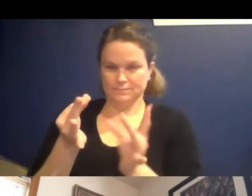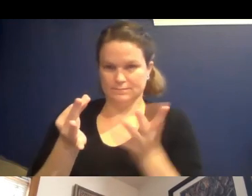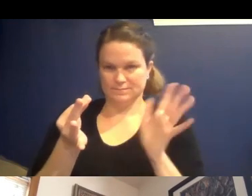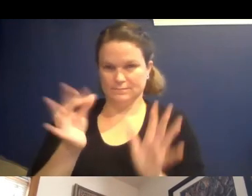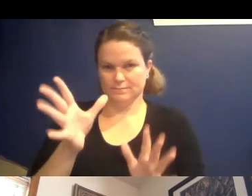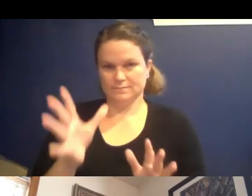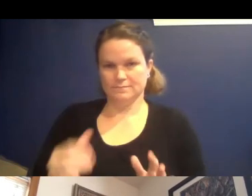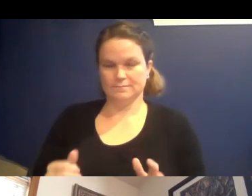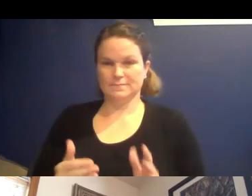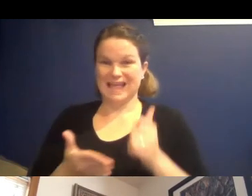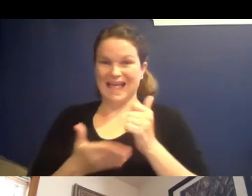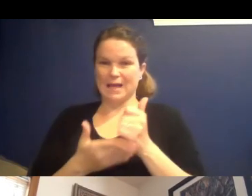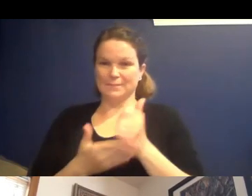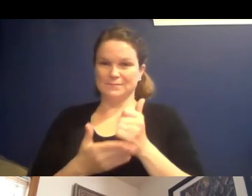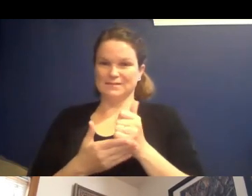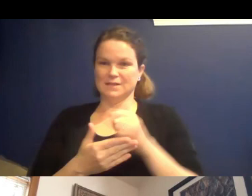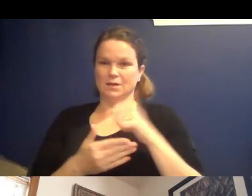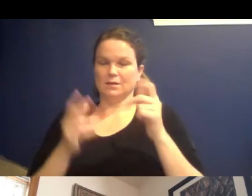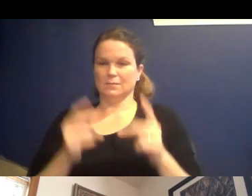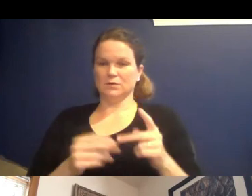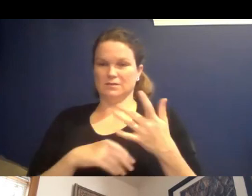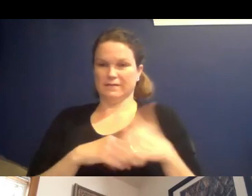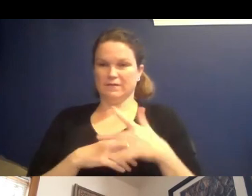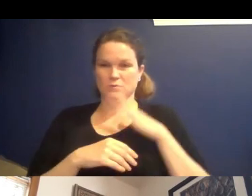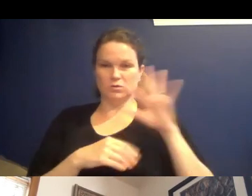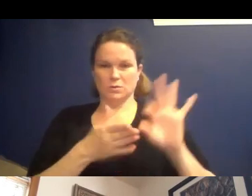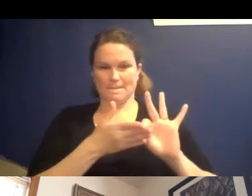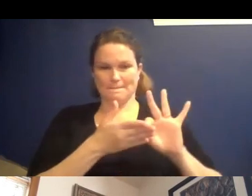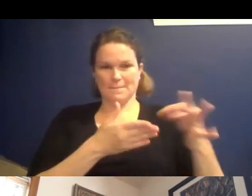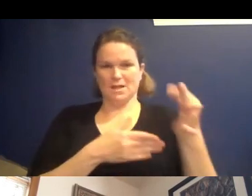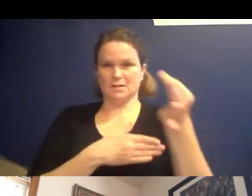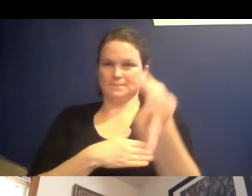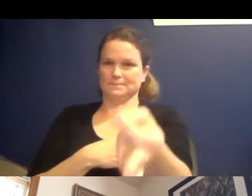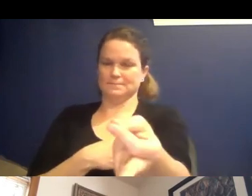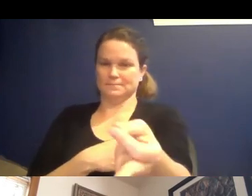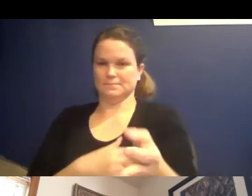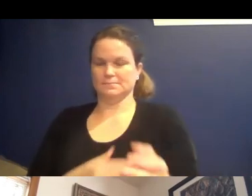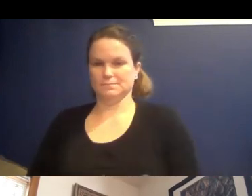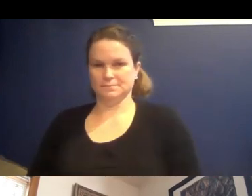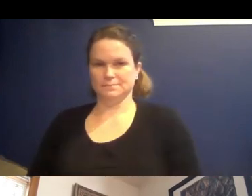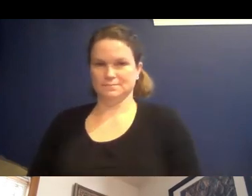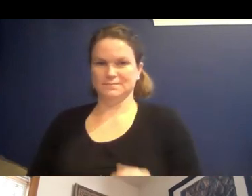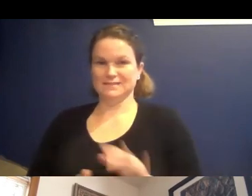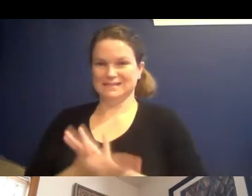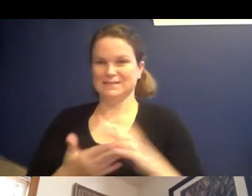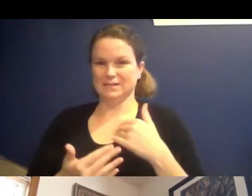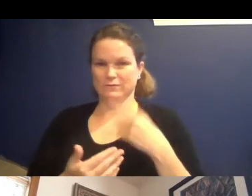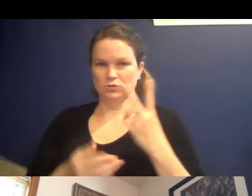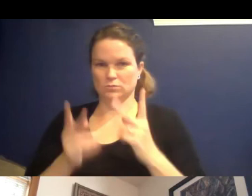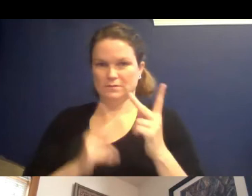It helps to have someone peel the tag off the sticker so that it helps to have 2 people do it.